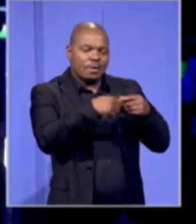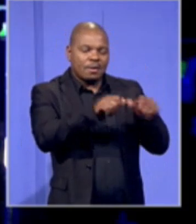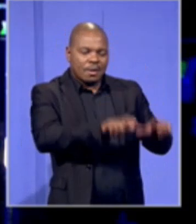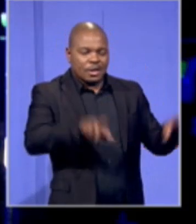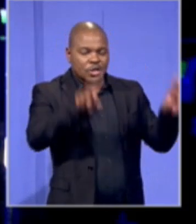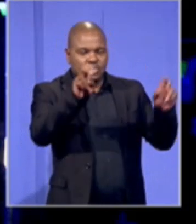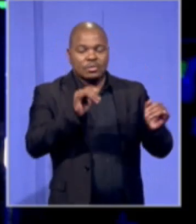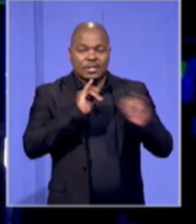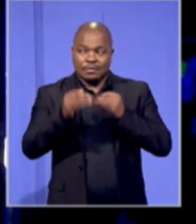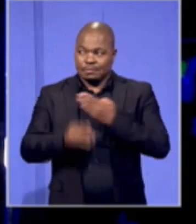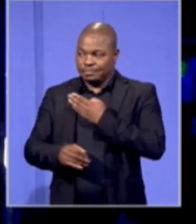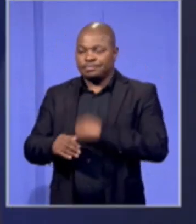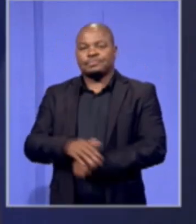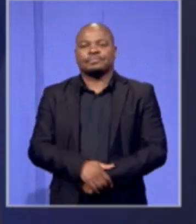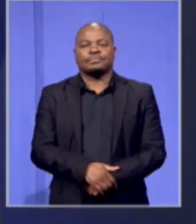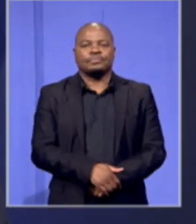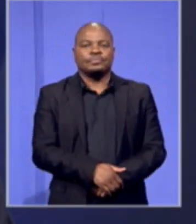tjena.